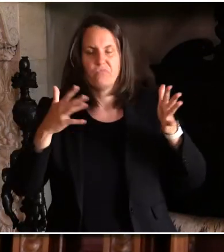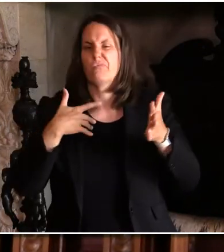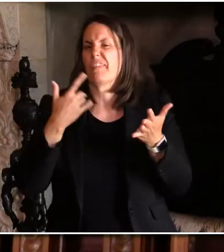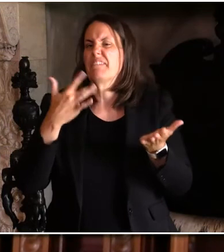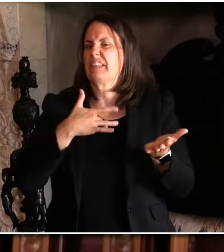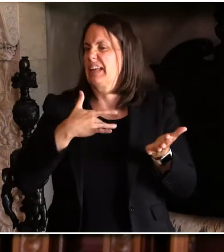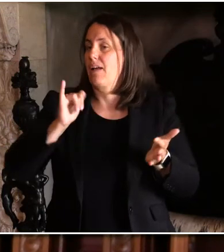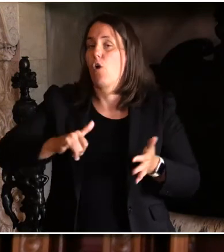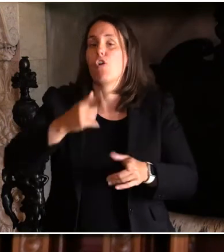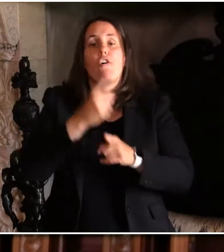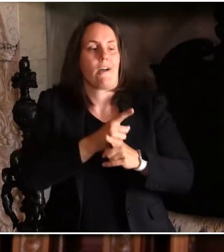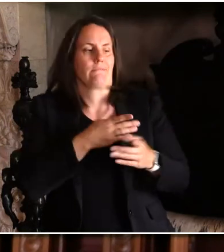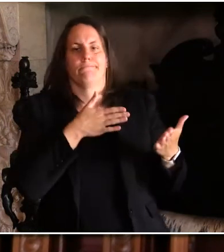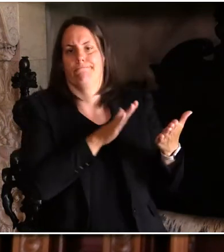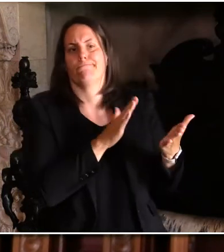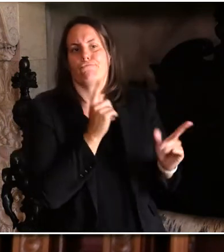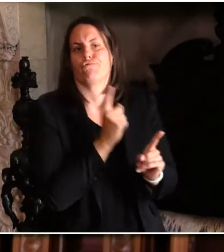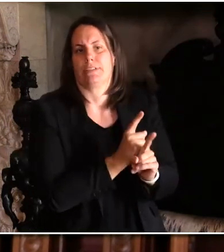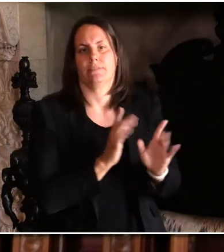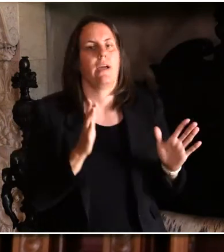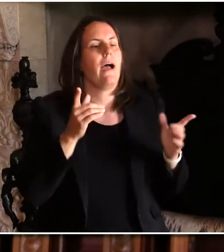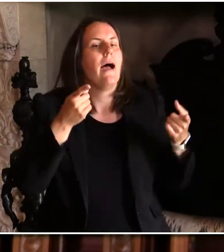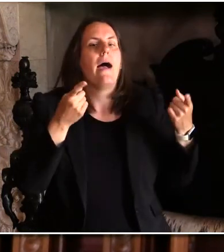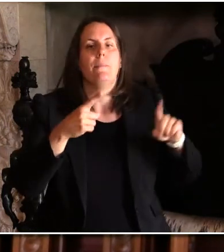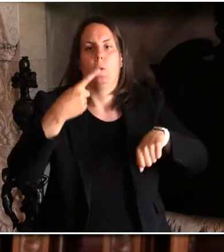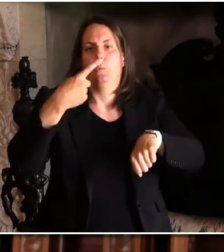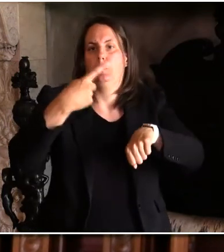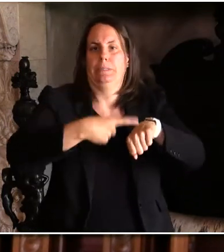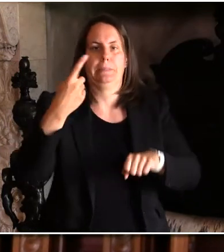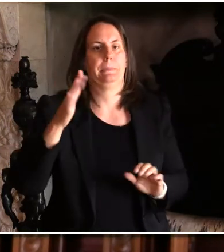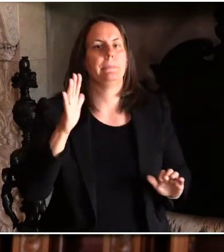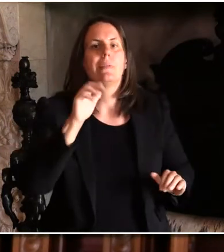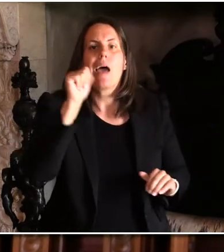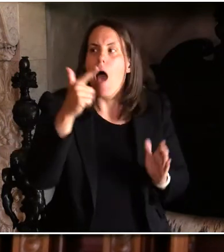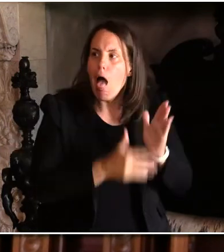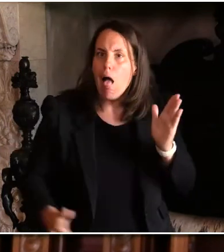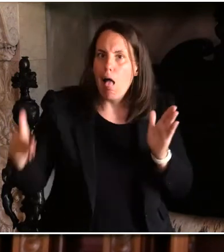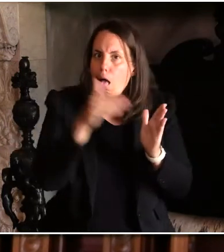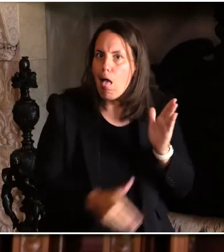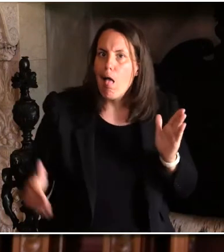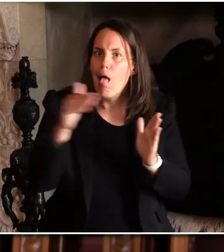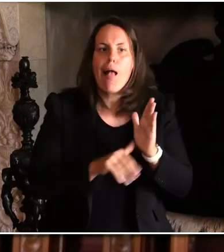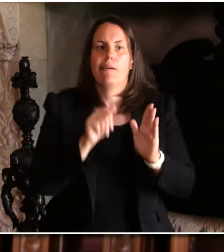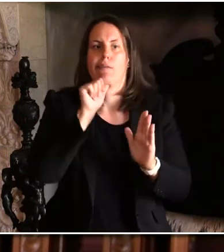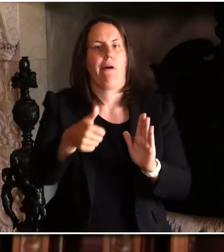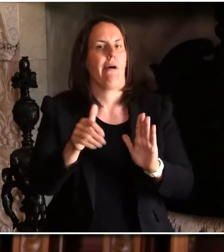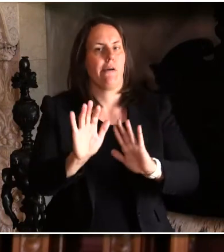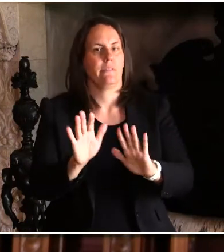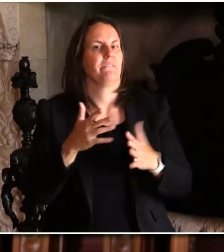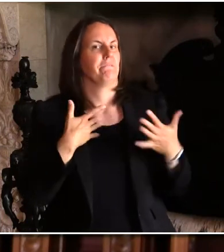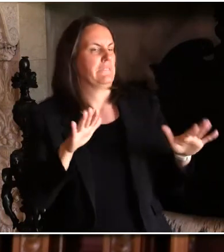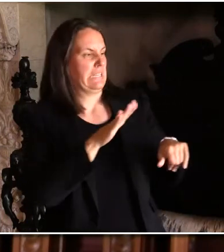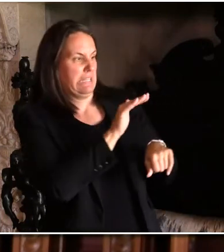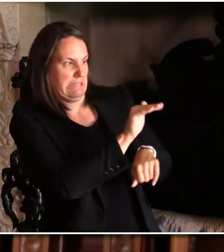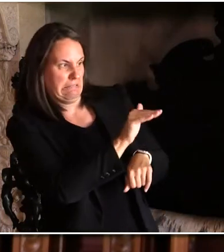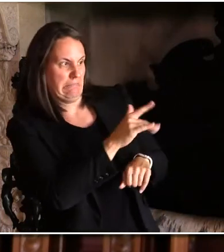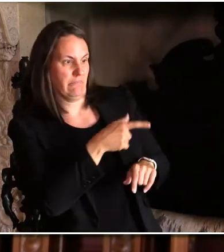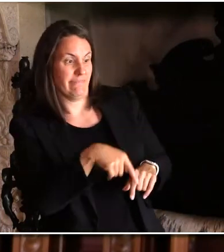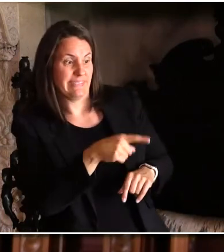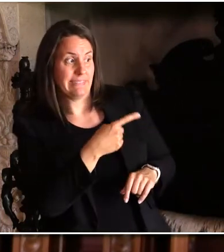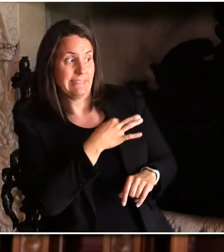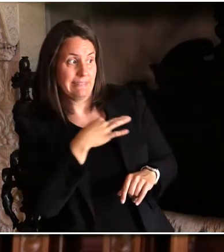an isolated one-time incident, and it's been made clear to staff that won't occur again. And that discipline, again,